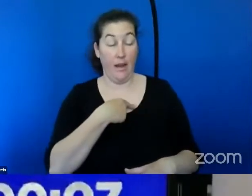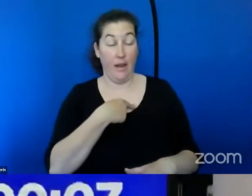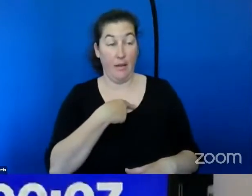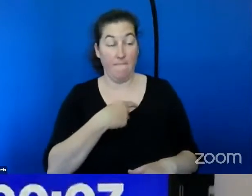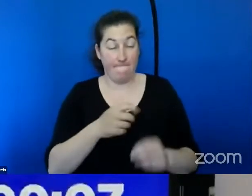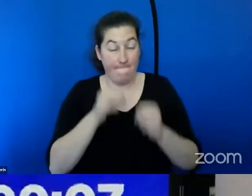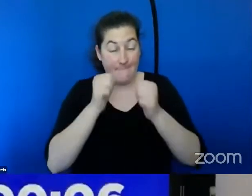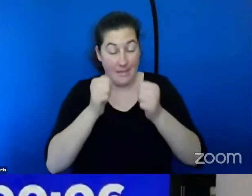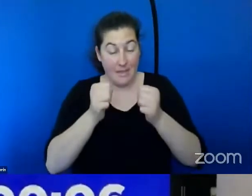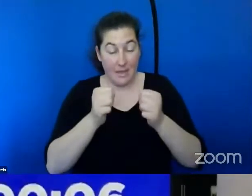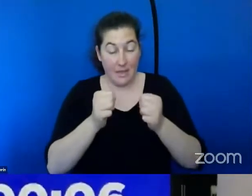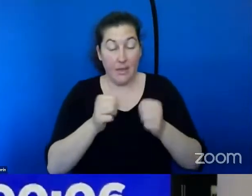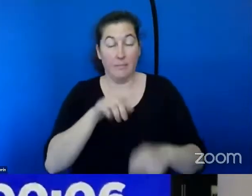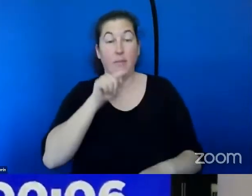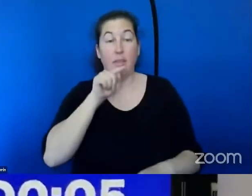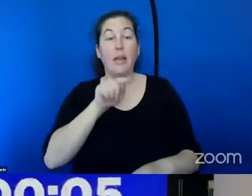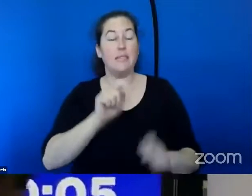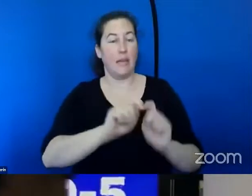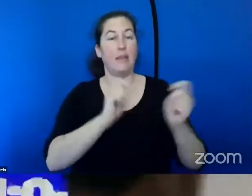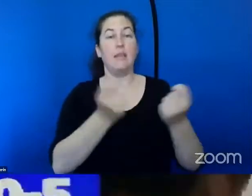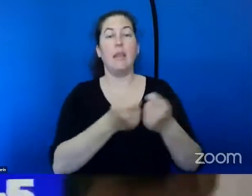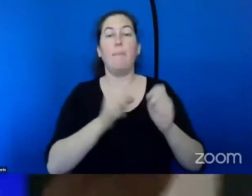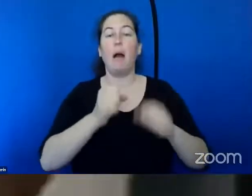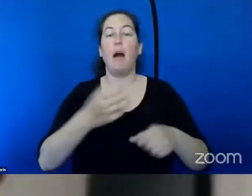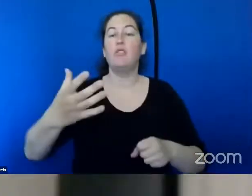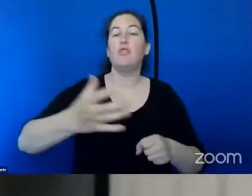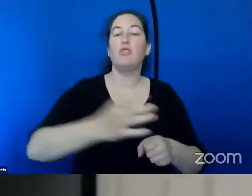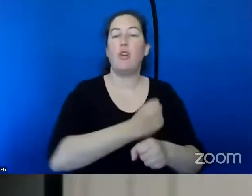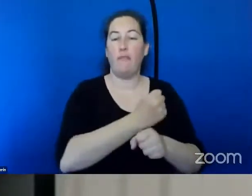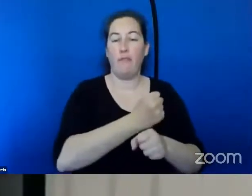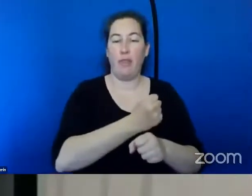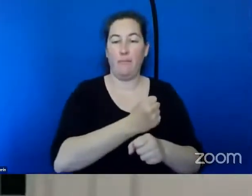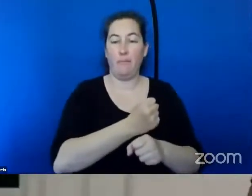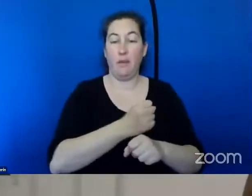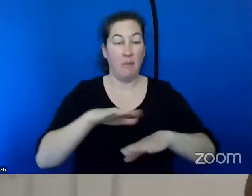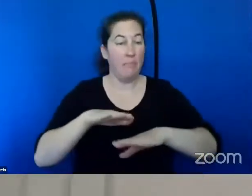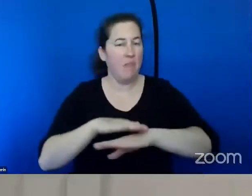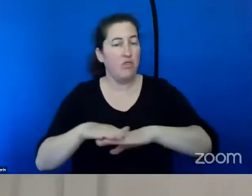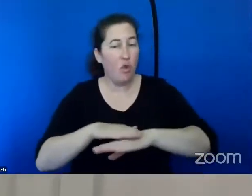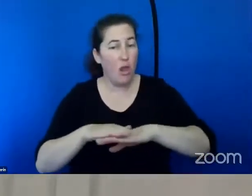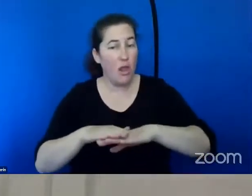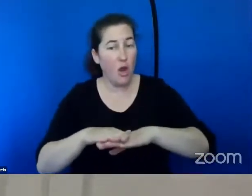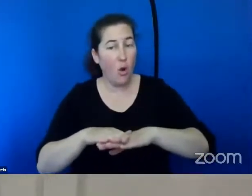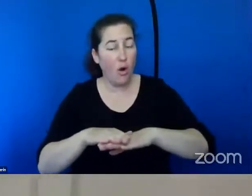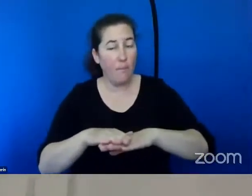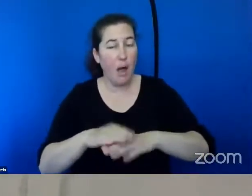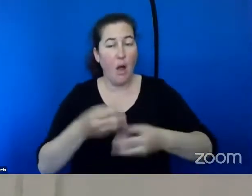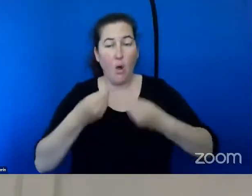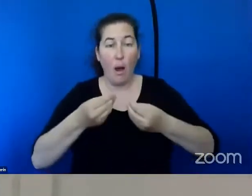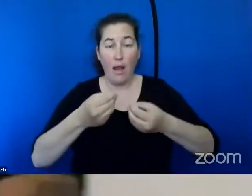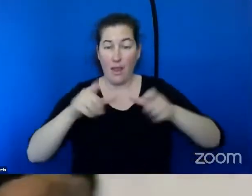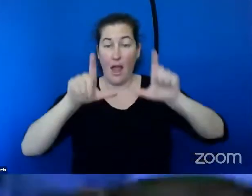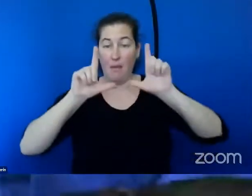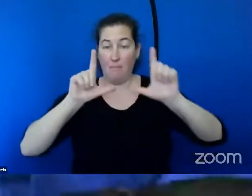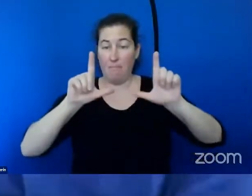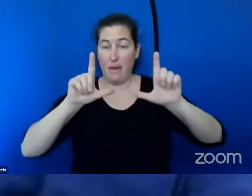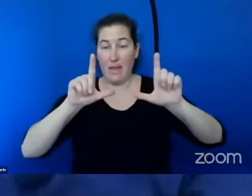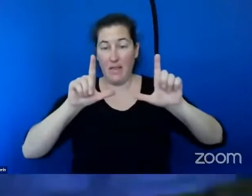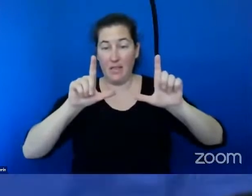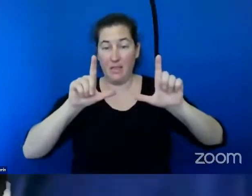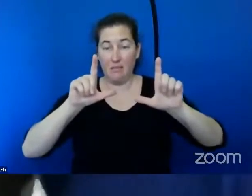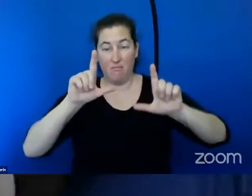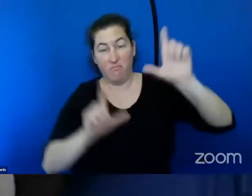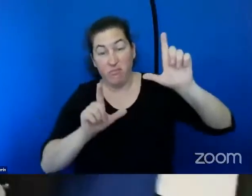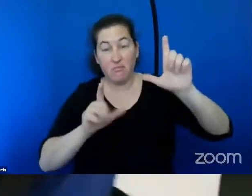individual positions on another. Watch that clock. Now, away we go. Carla Bionics making their debut, turns